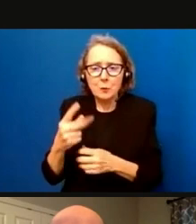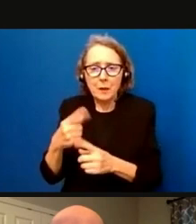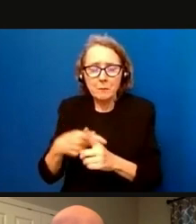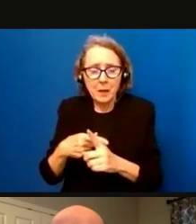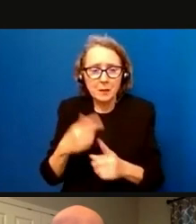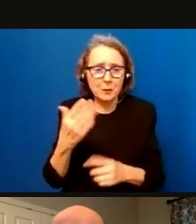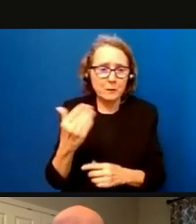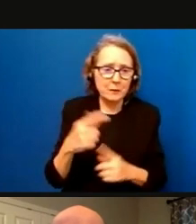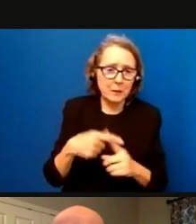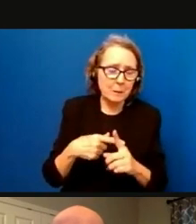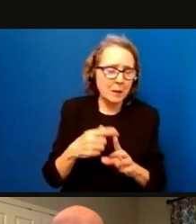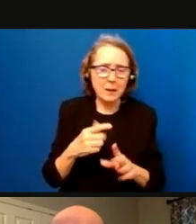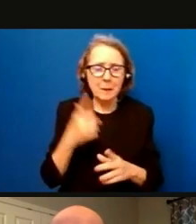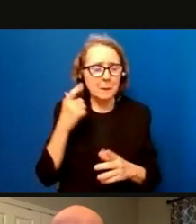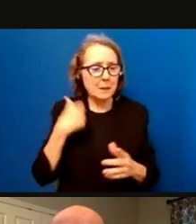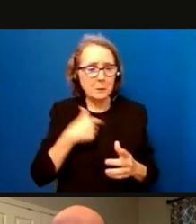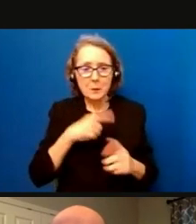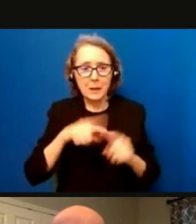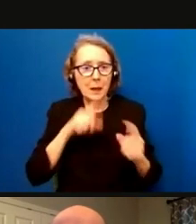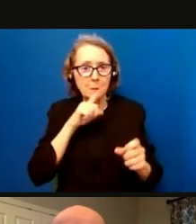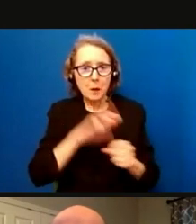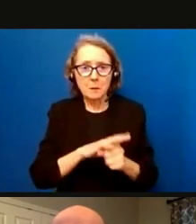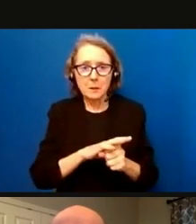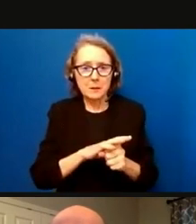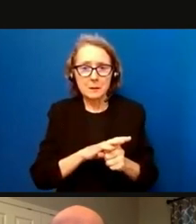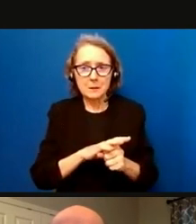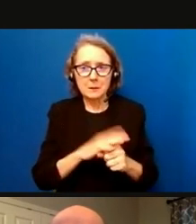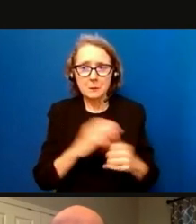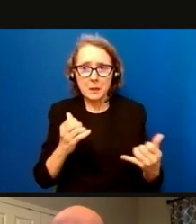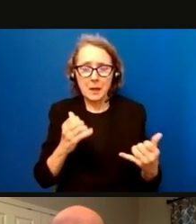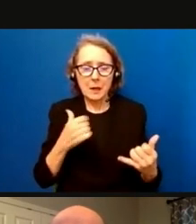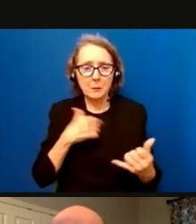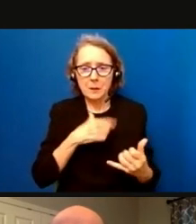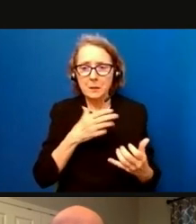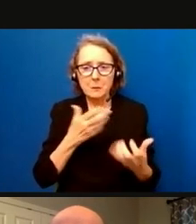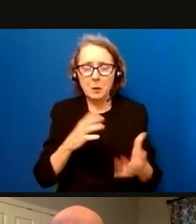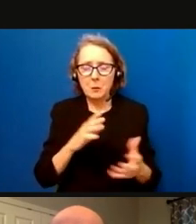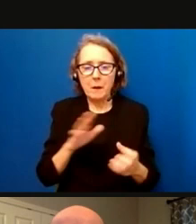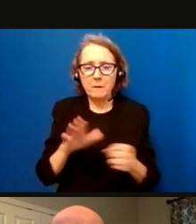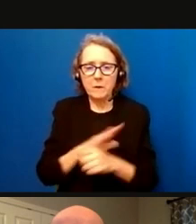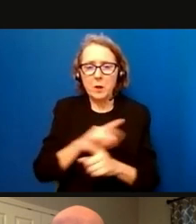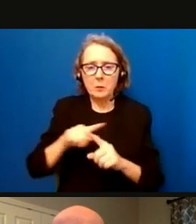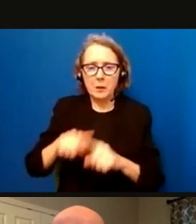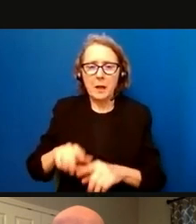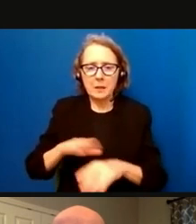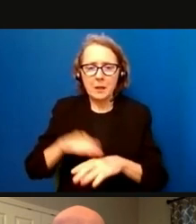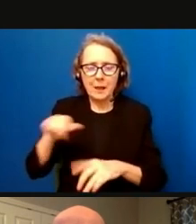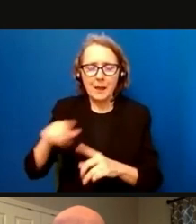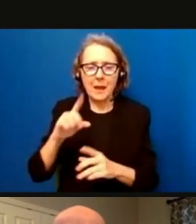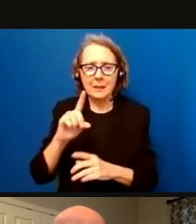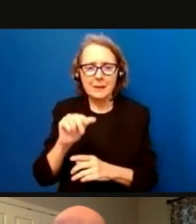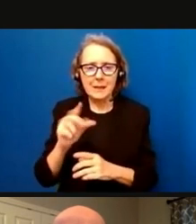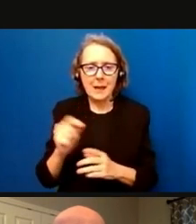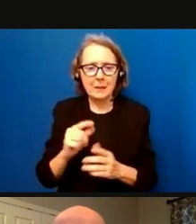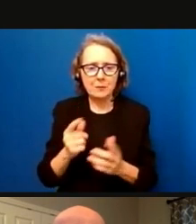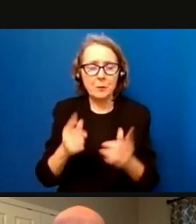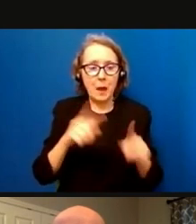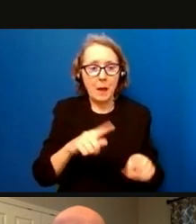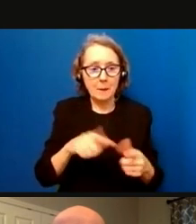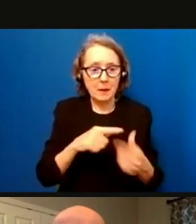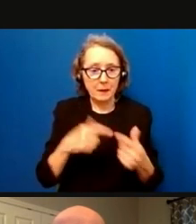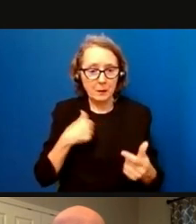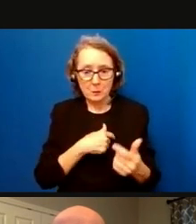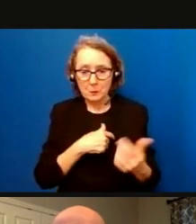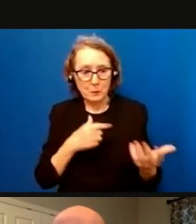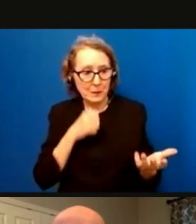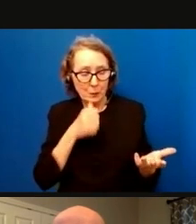months we'll be able to house you, because we don't want full reliance on that date to come and pass. Because with many of